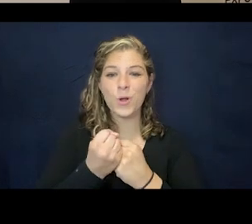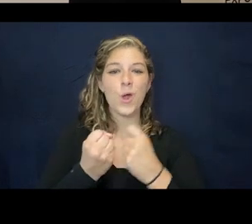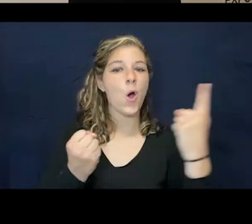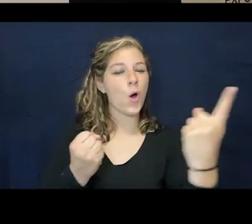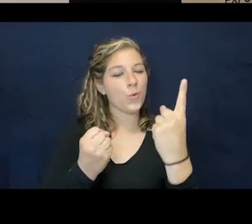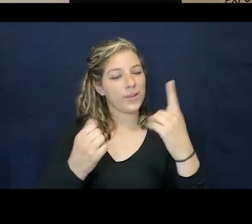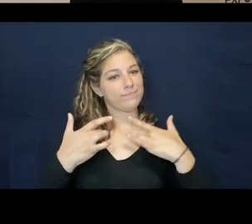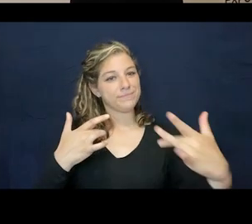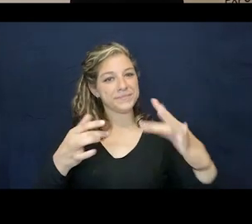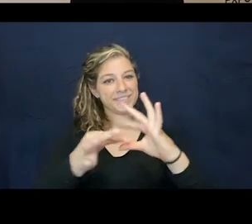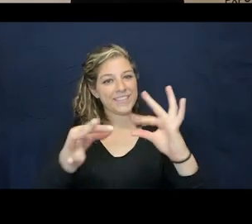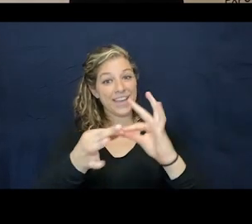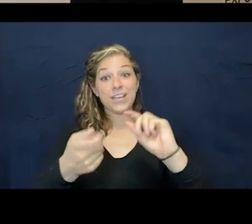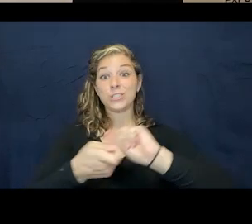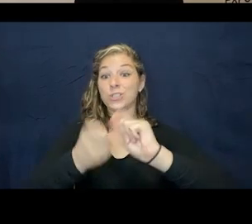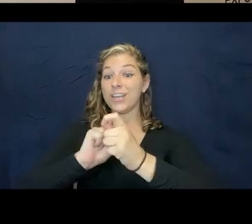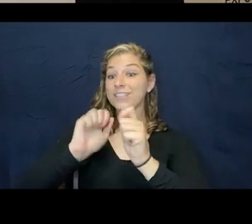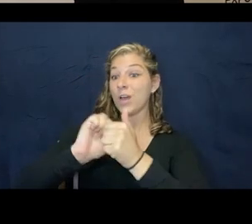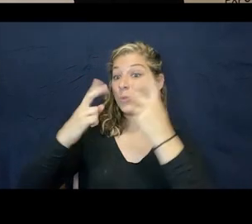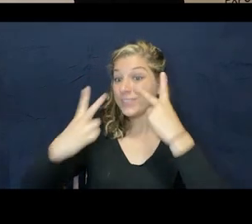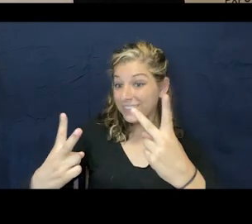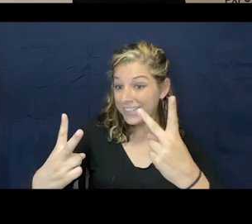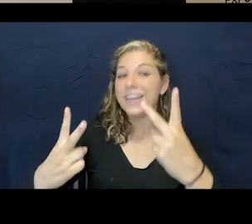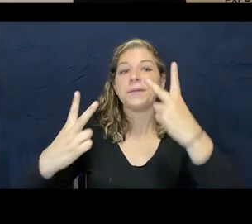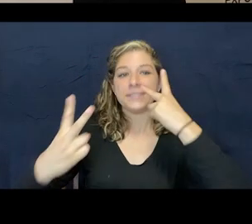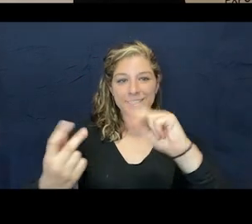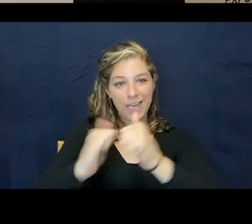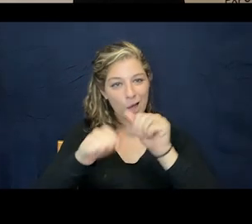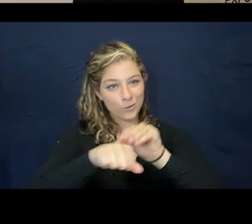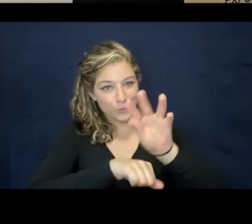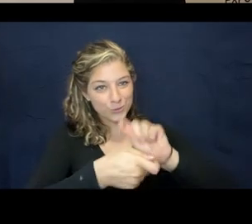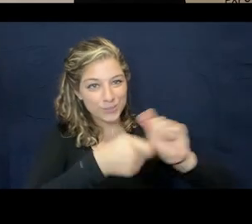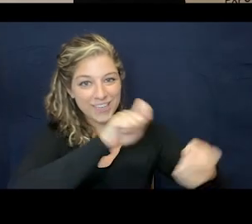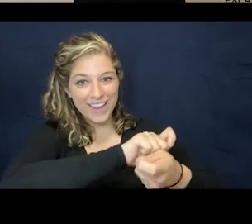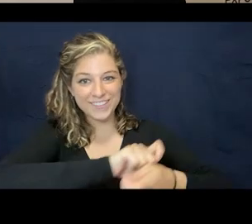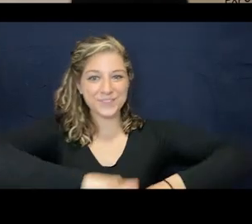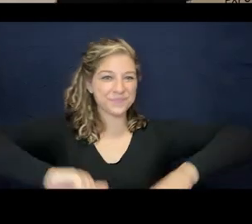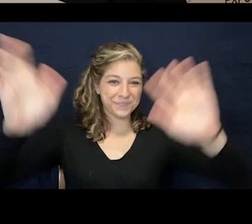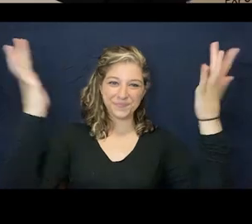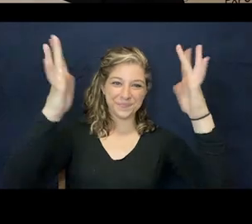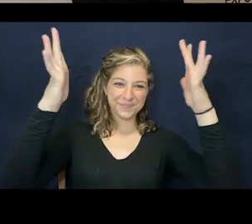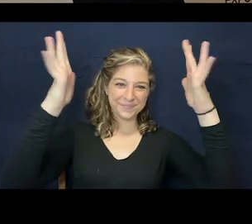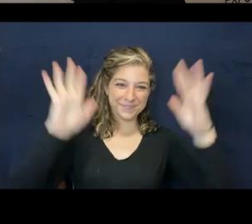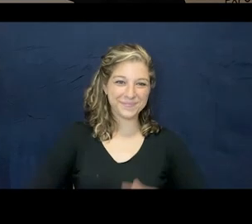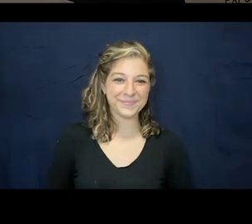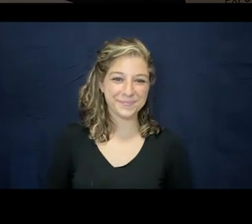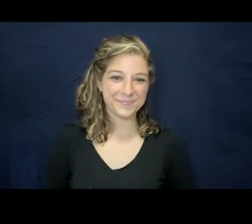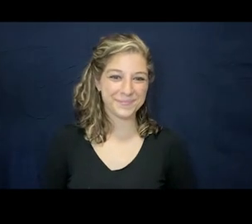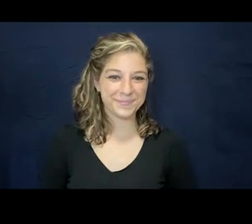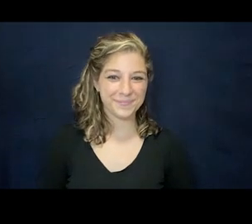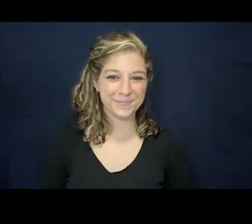Support, and as we always say, change how you see, see how you change.